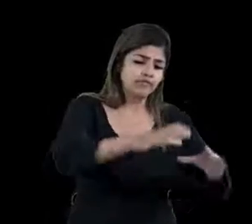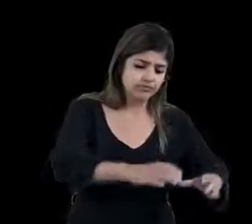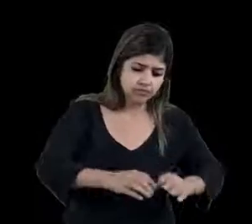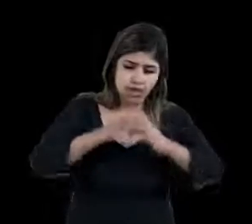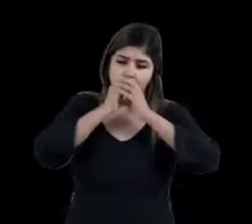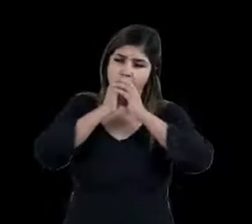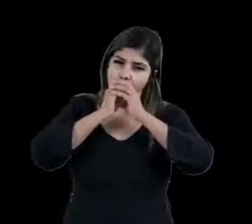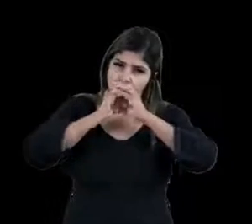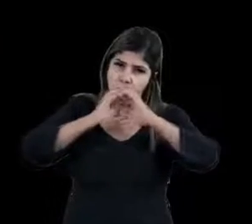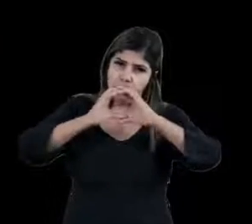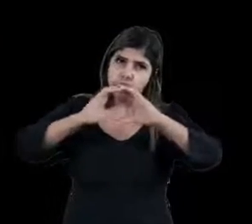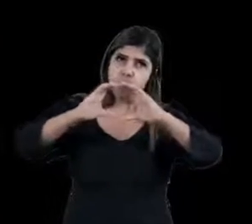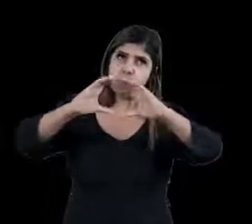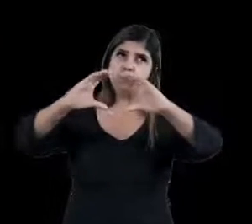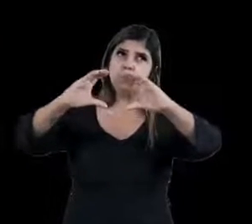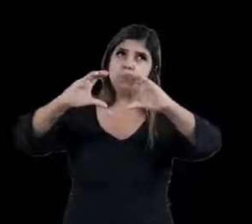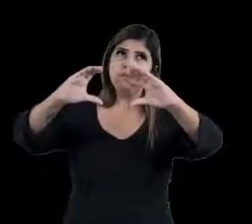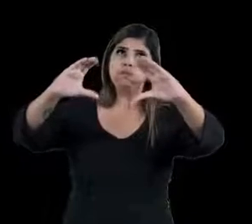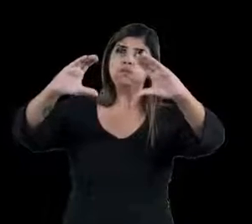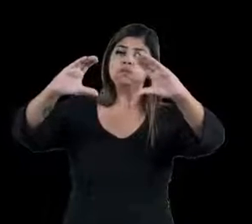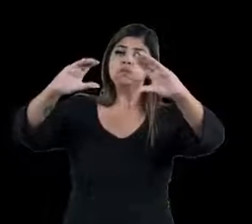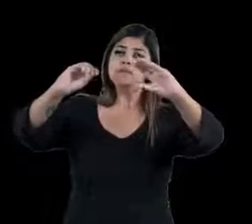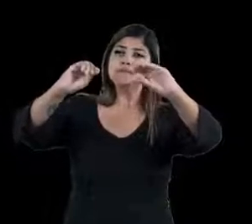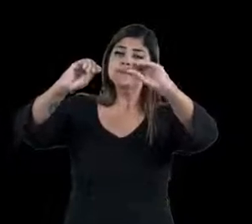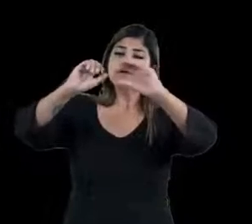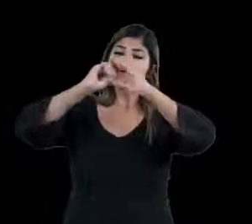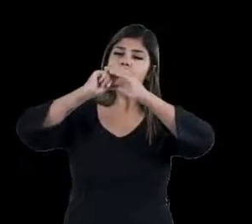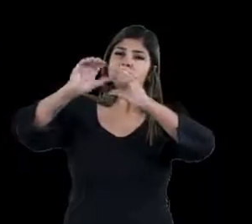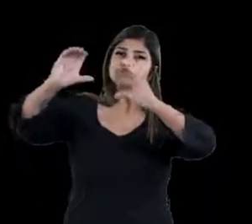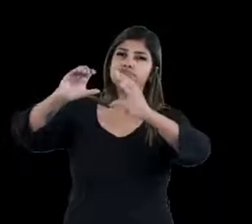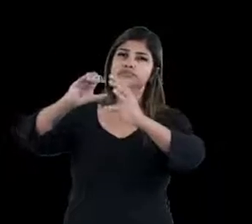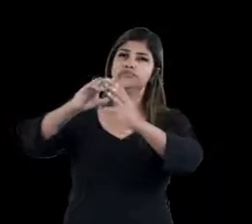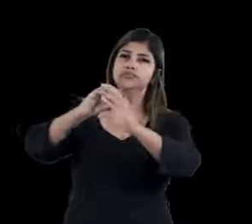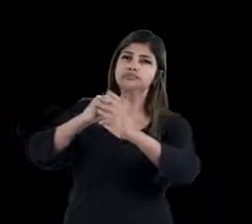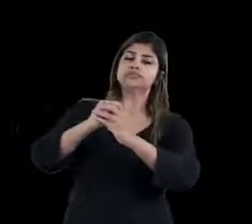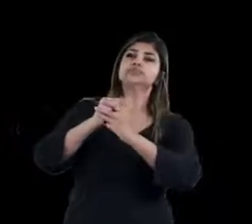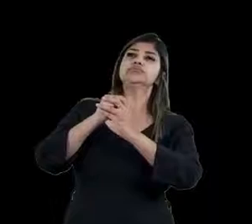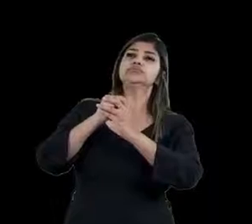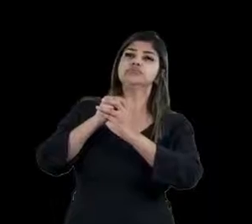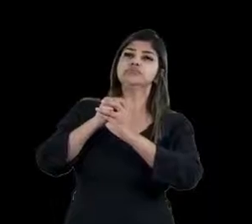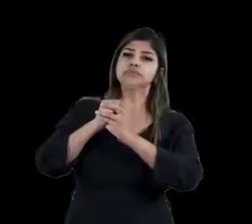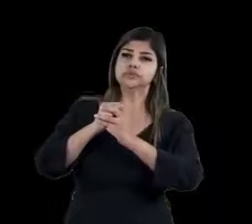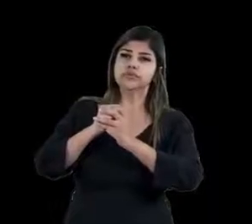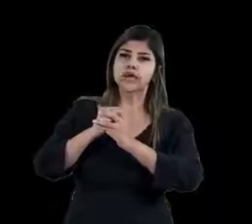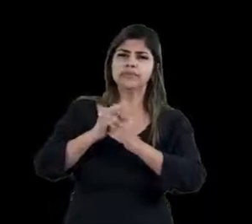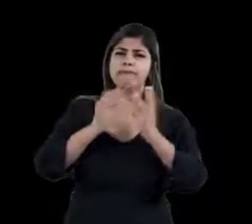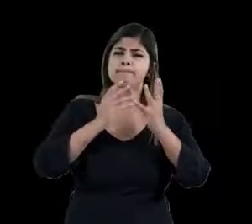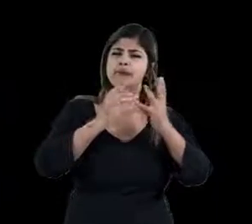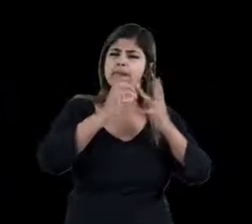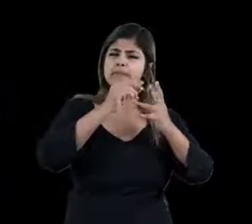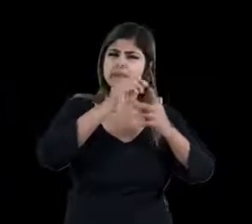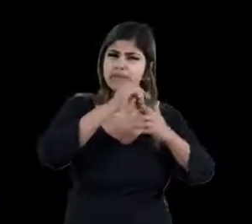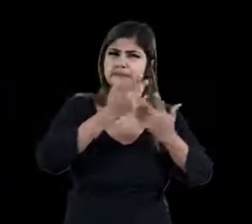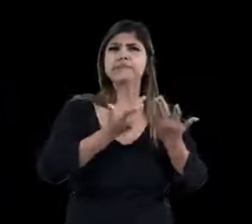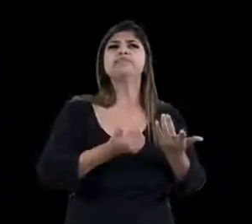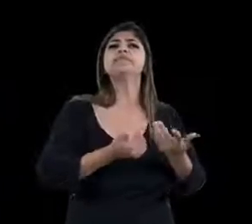the students. They took the balloon, blew it up, and released the air from it. The kids